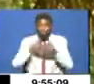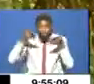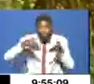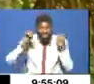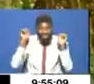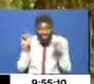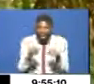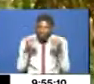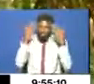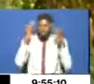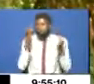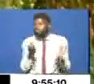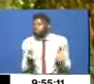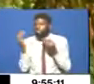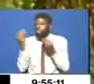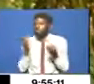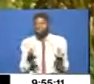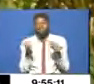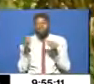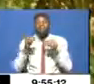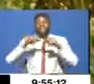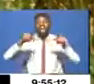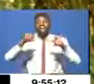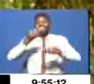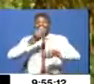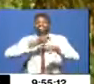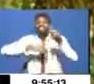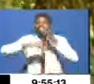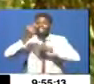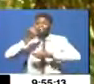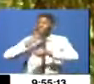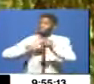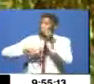a lot of them sold their farms. And then